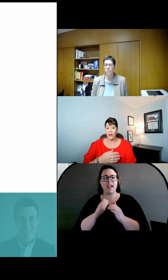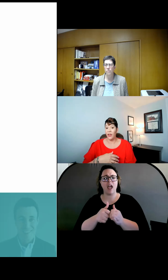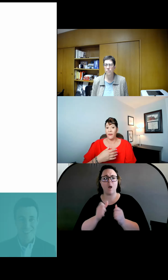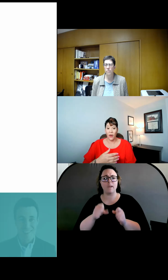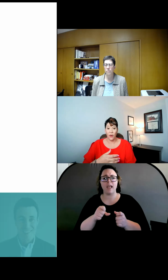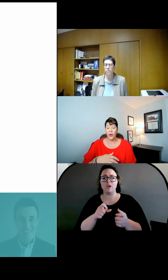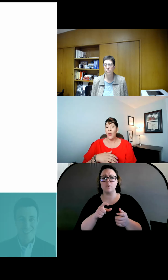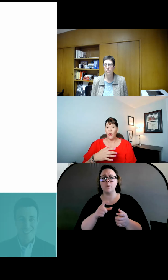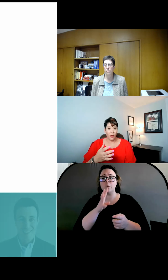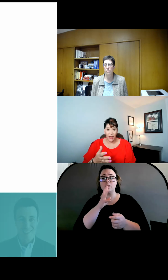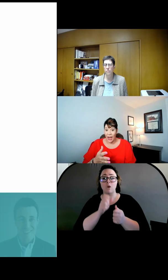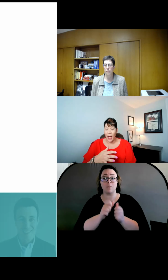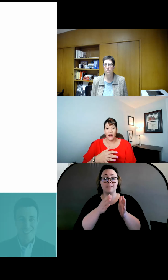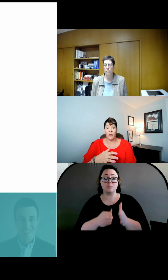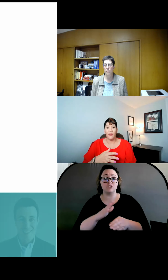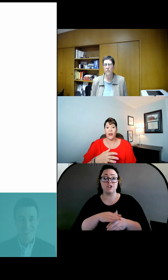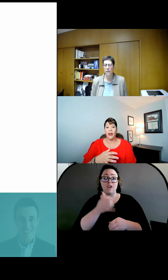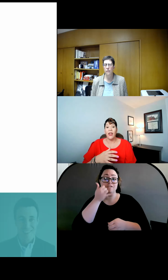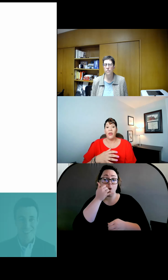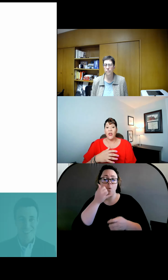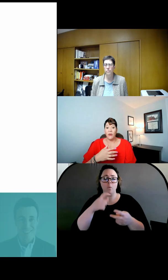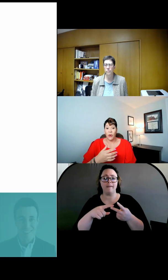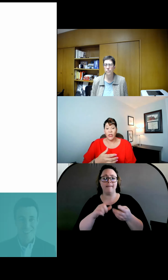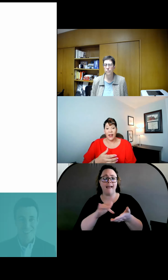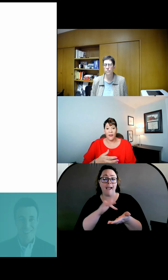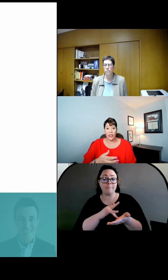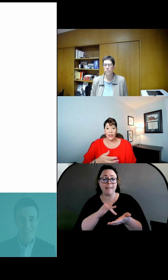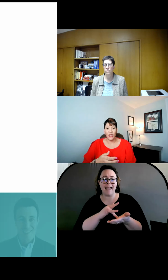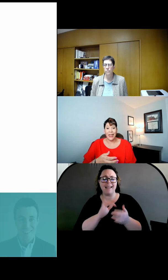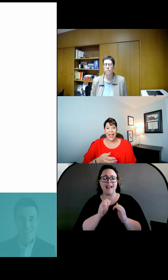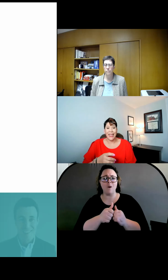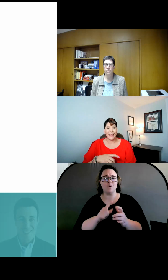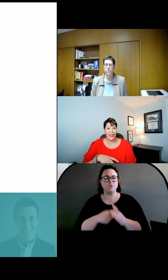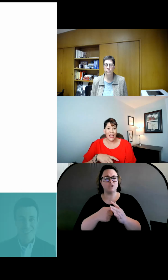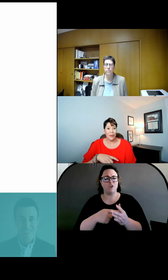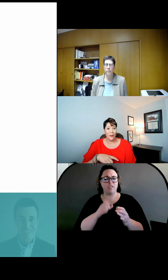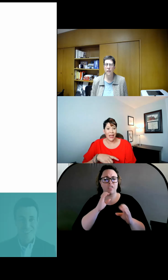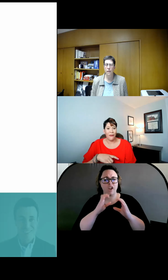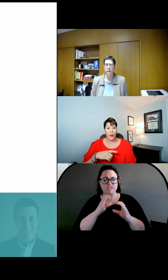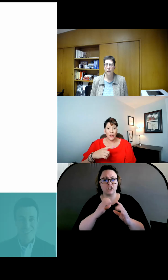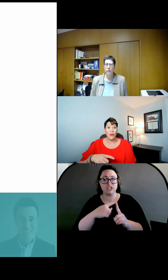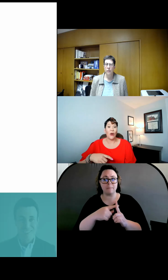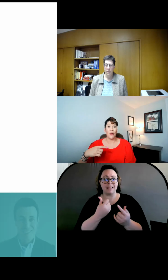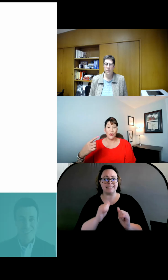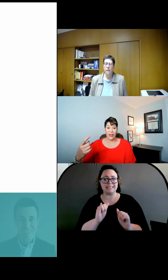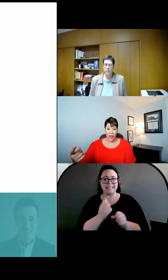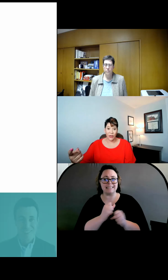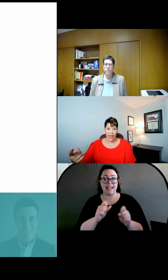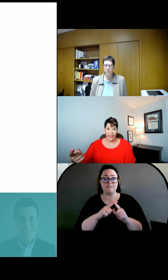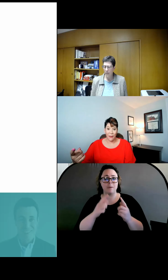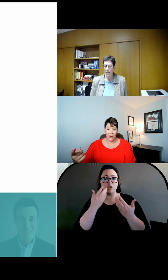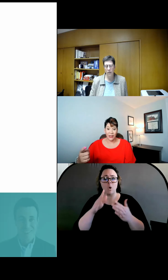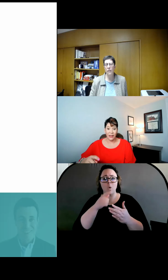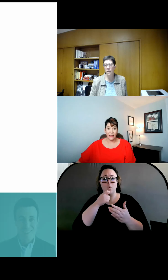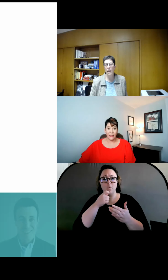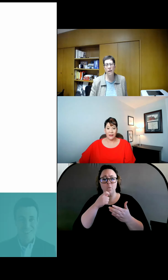that person via the phone or the iPad or whatever, that you can broach that conversation and yet still keep them safe when you don't know who's on the other side